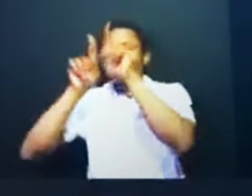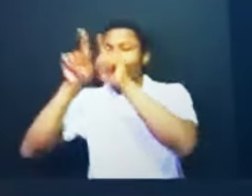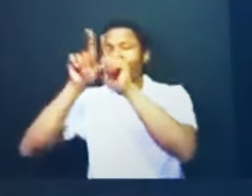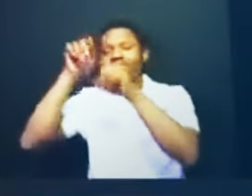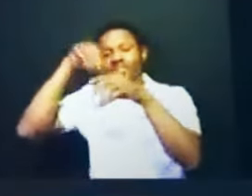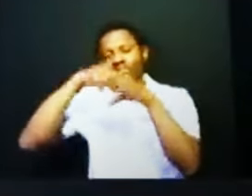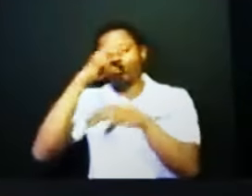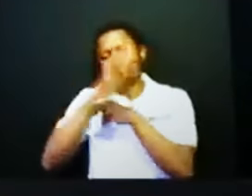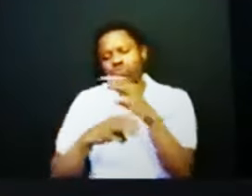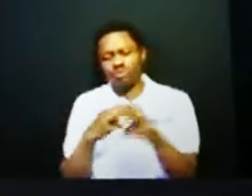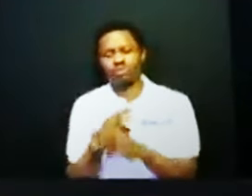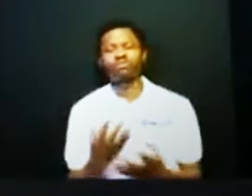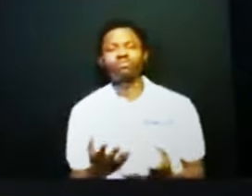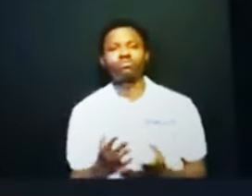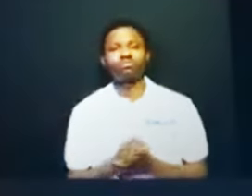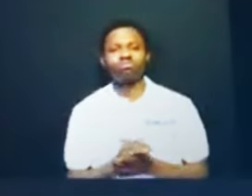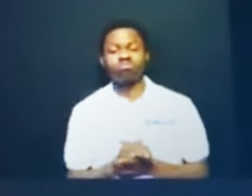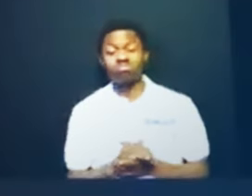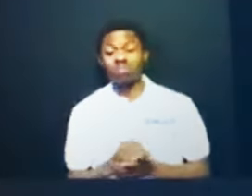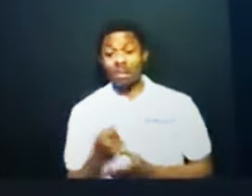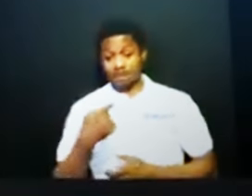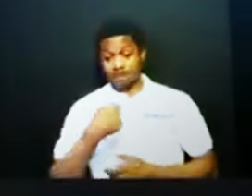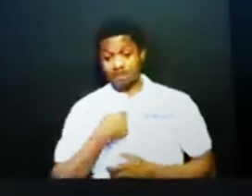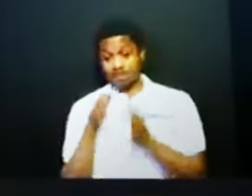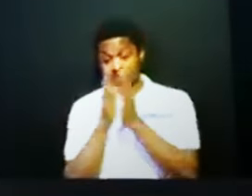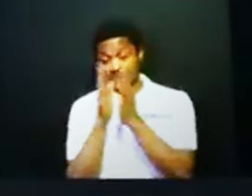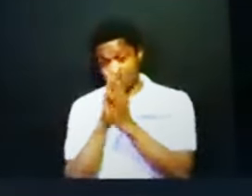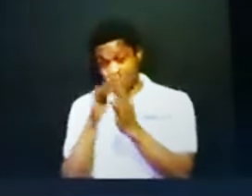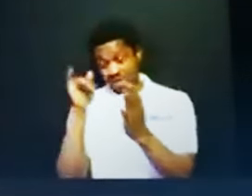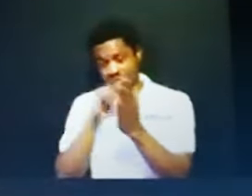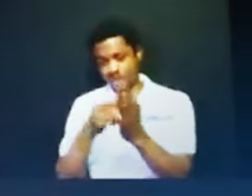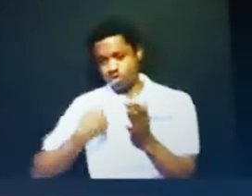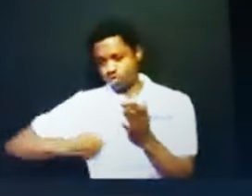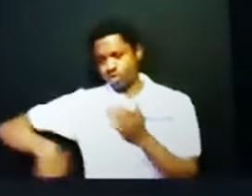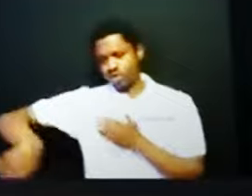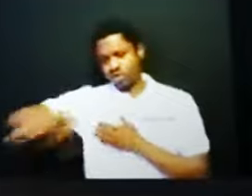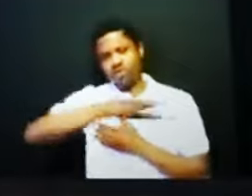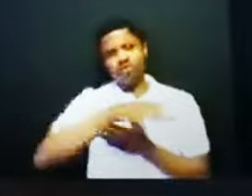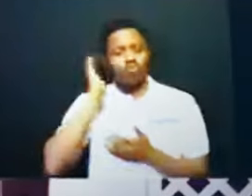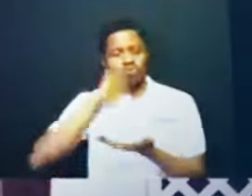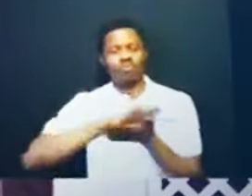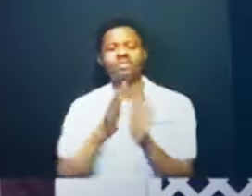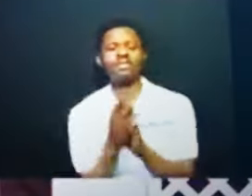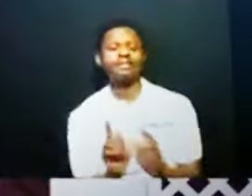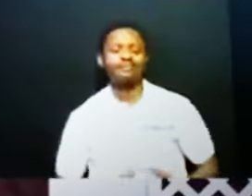world. For me, my prayer is that we will be different. A